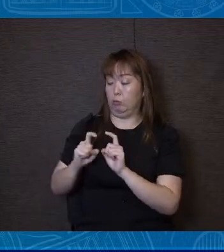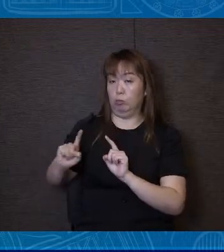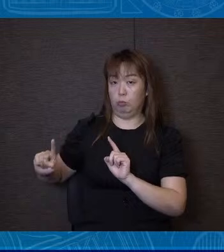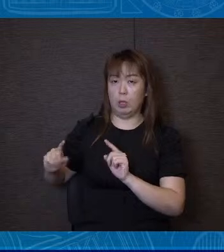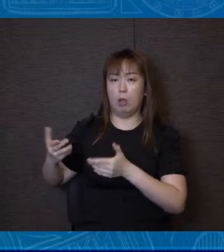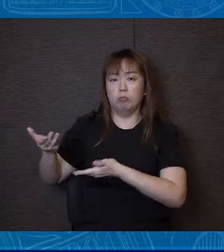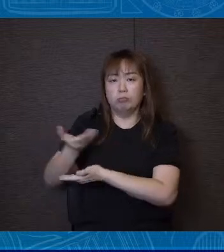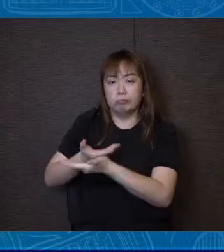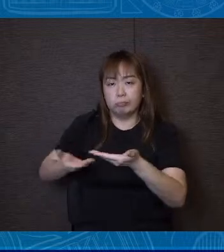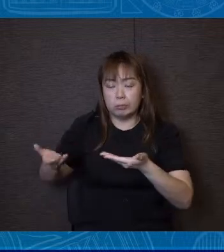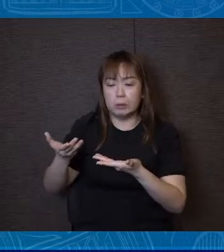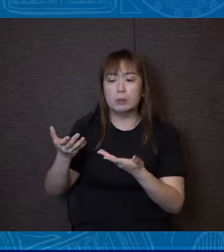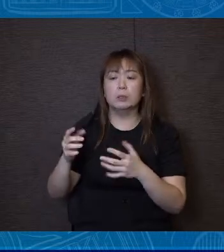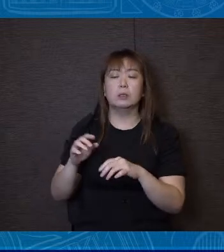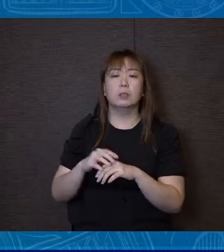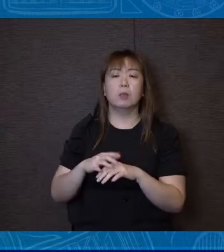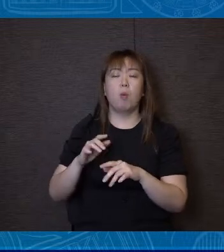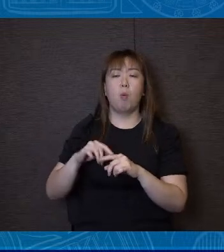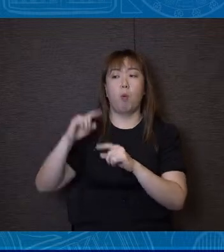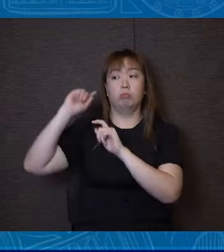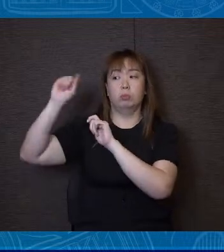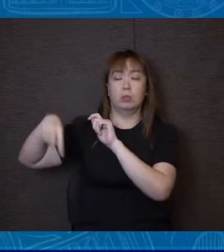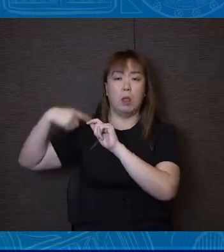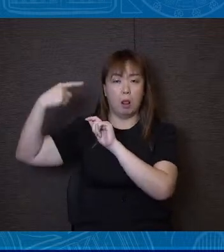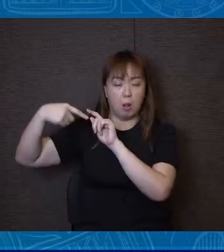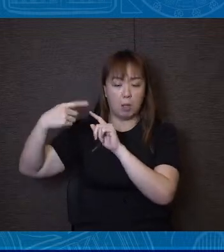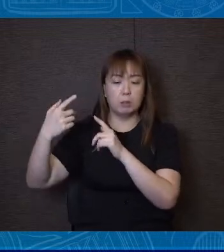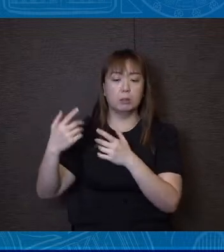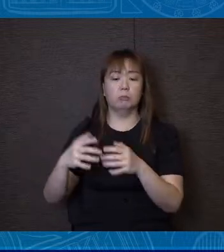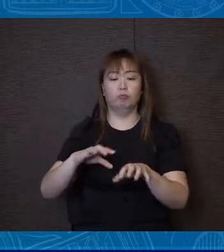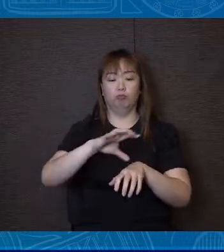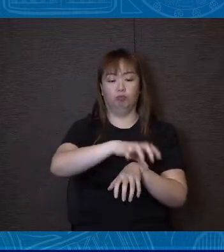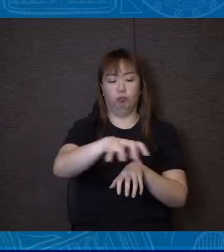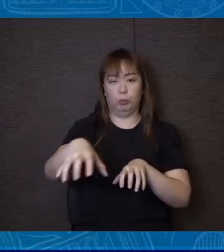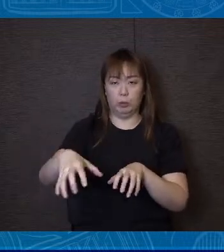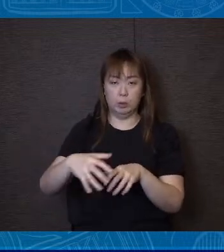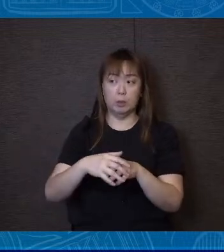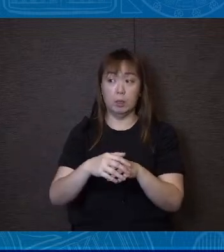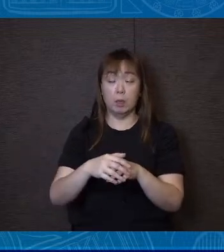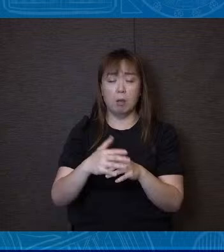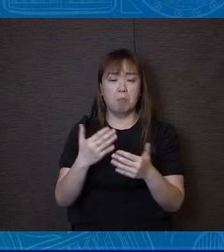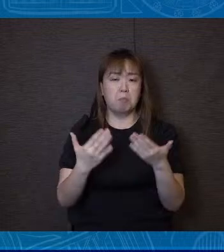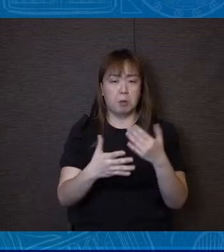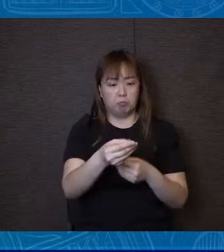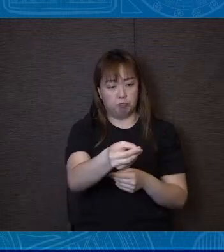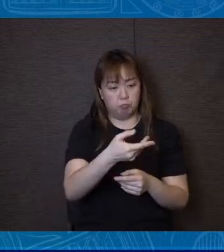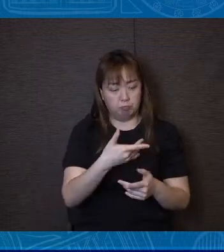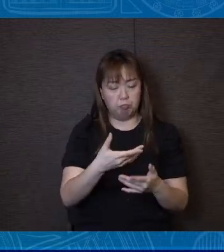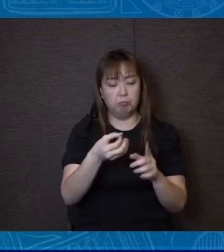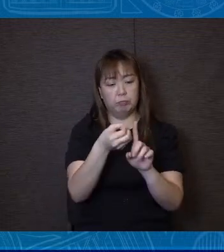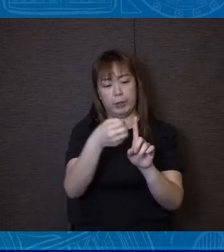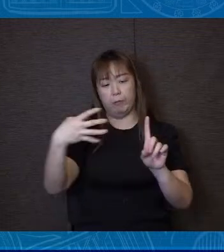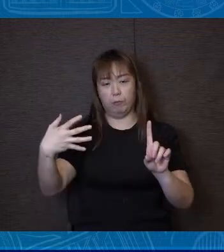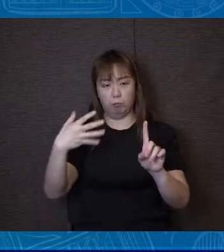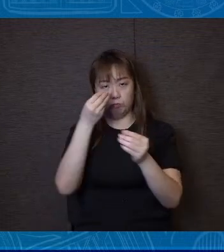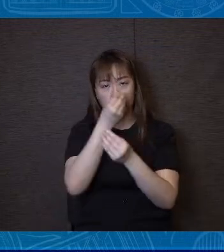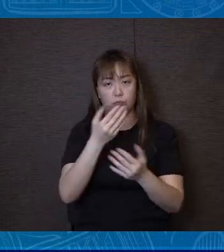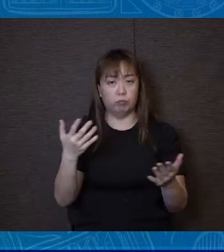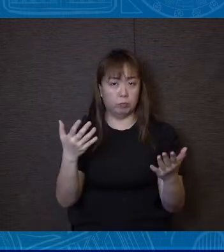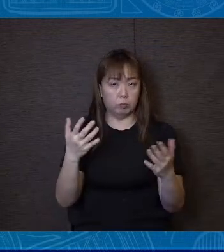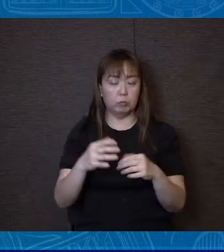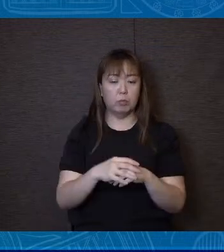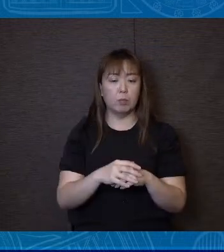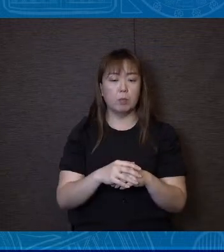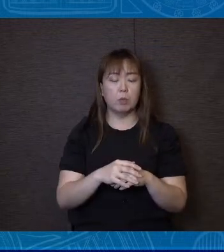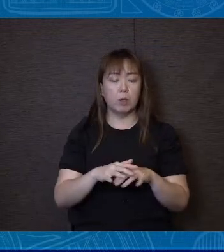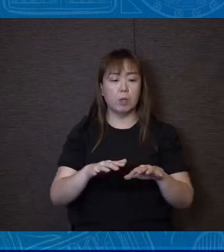between terrestrial and satellite services, and maybe if you can tell us a little bit more about how